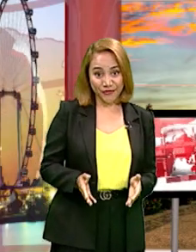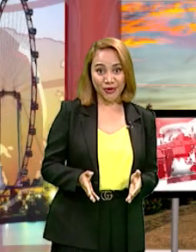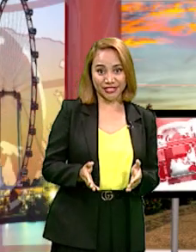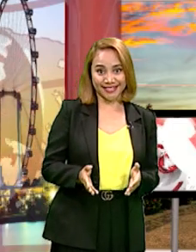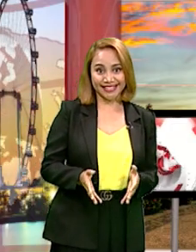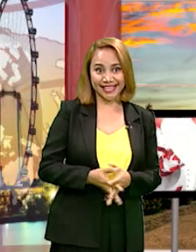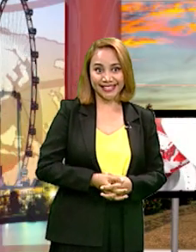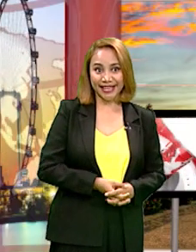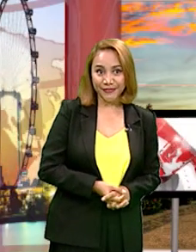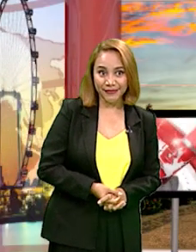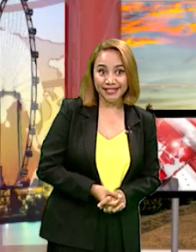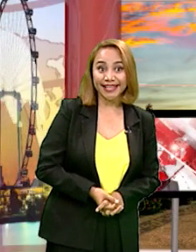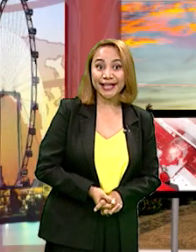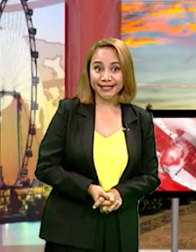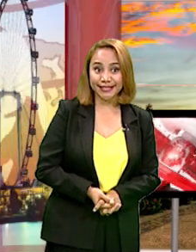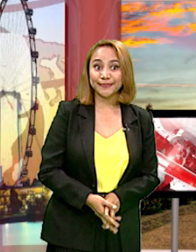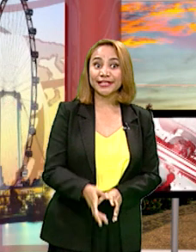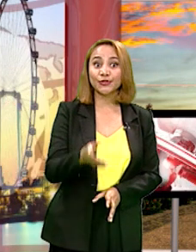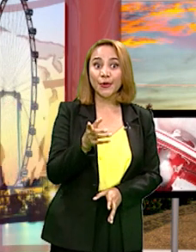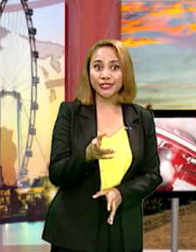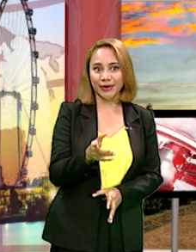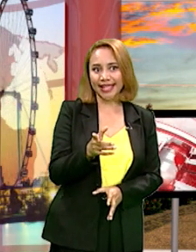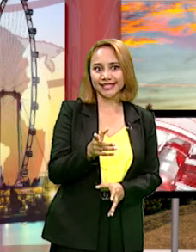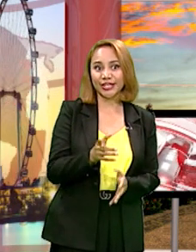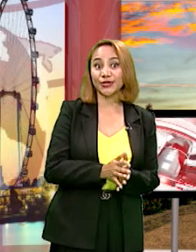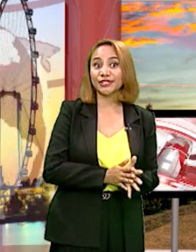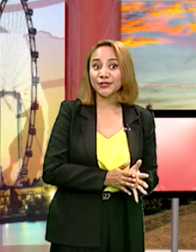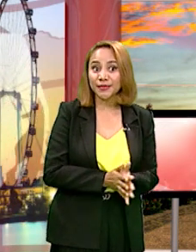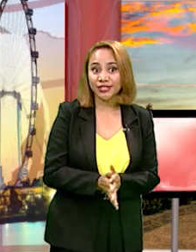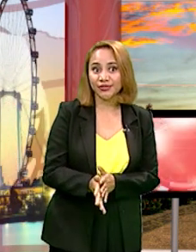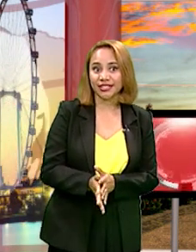Thank you for watching. Stay safe, stay healthy, please wash your hands